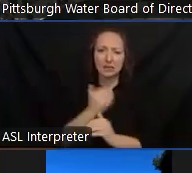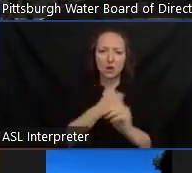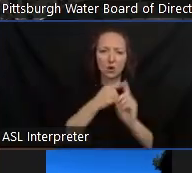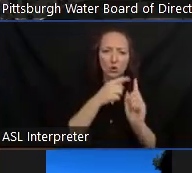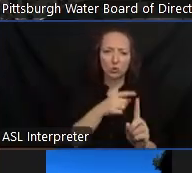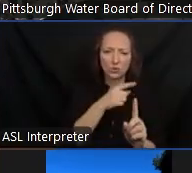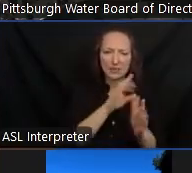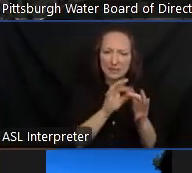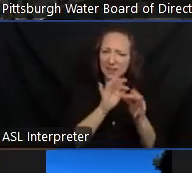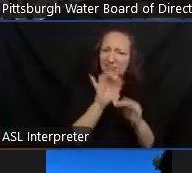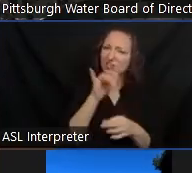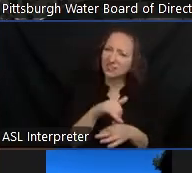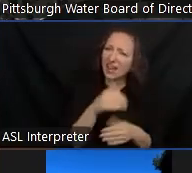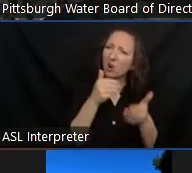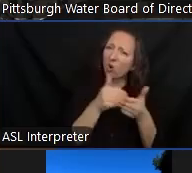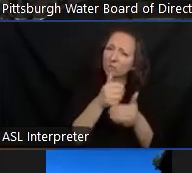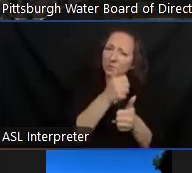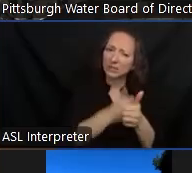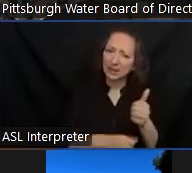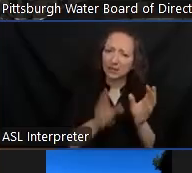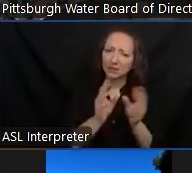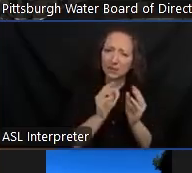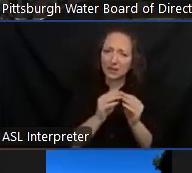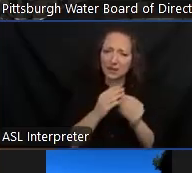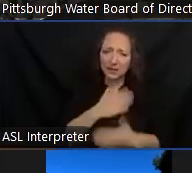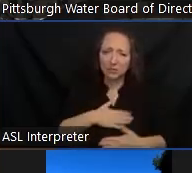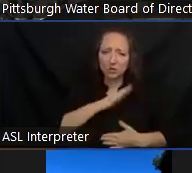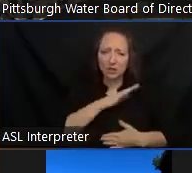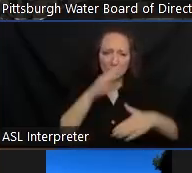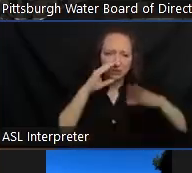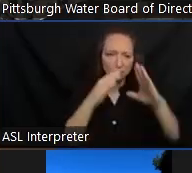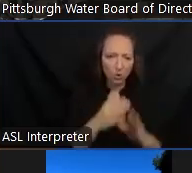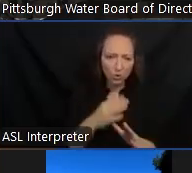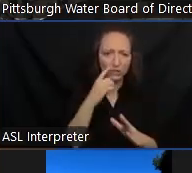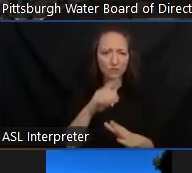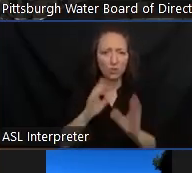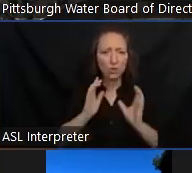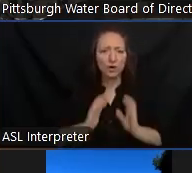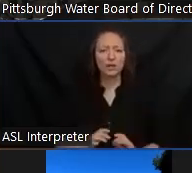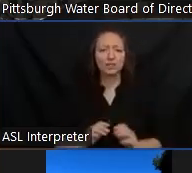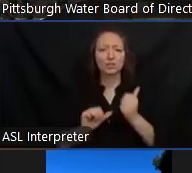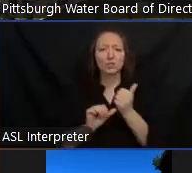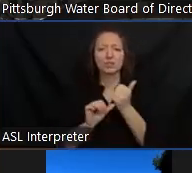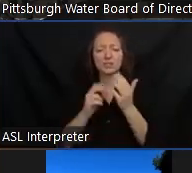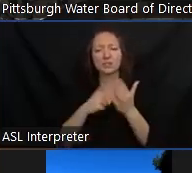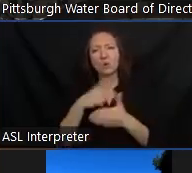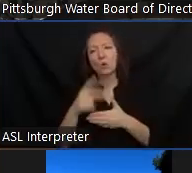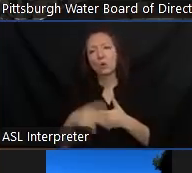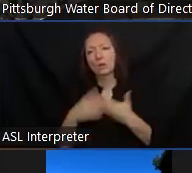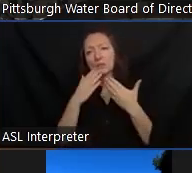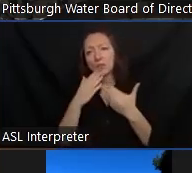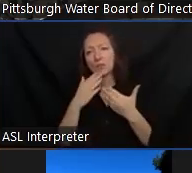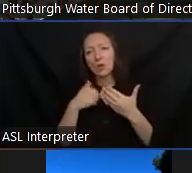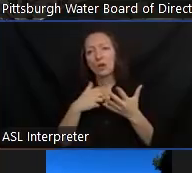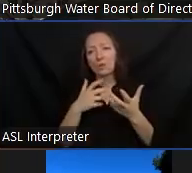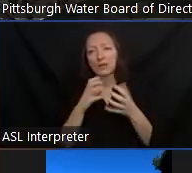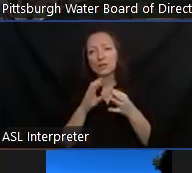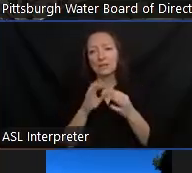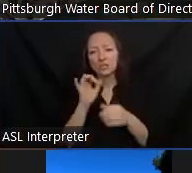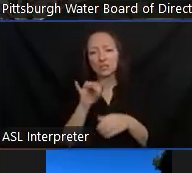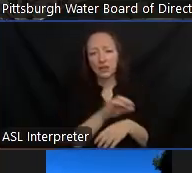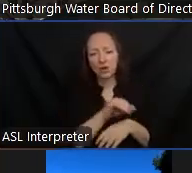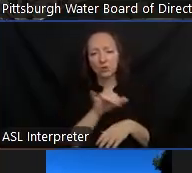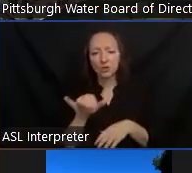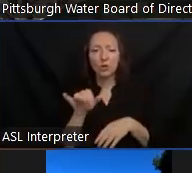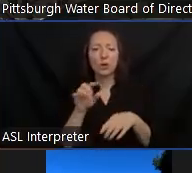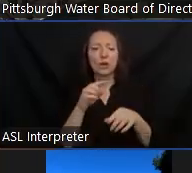on that in addition to the customer assistance program. So wanted to mention that as well. We will certainly miss him, and he's left quite